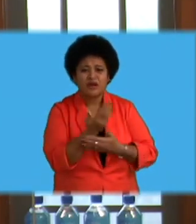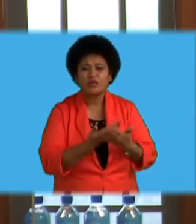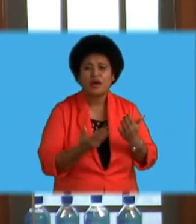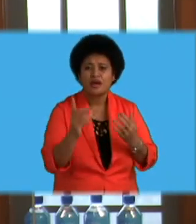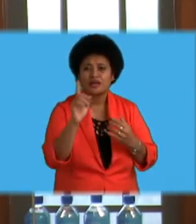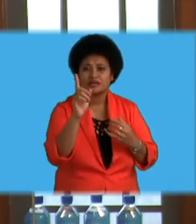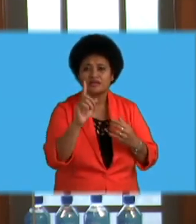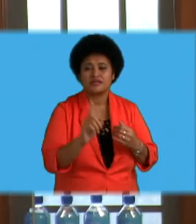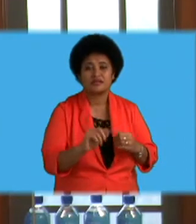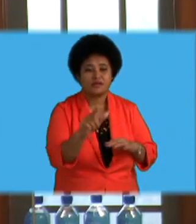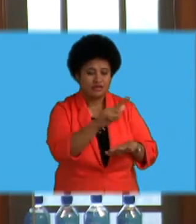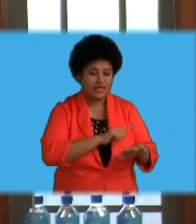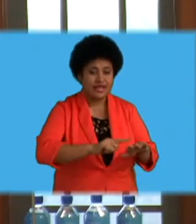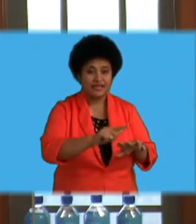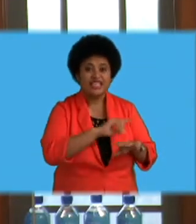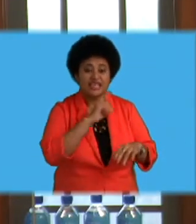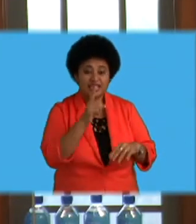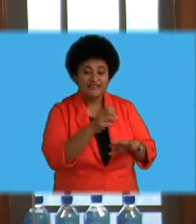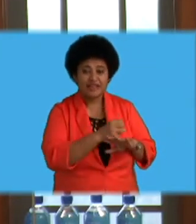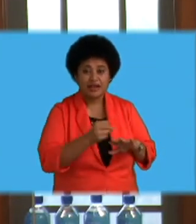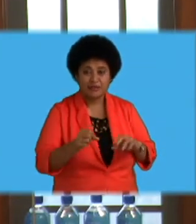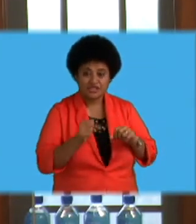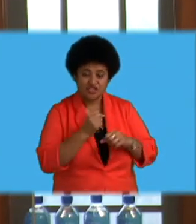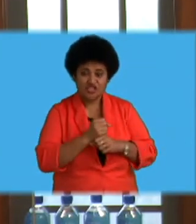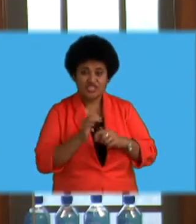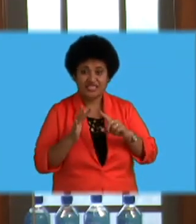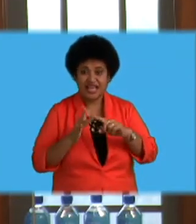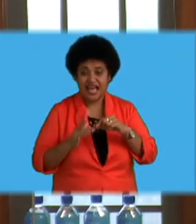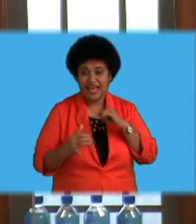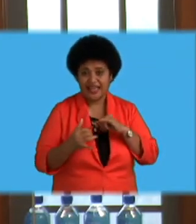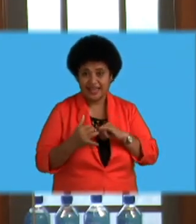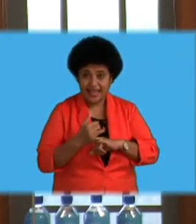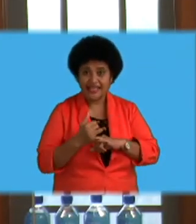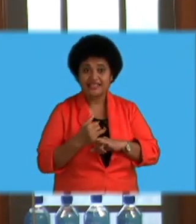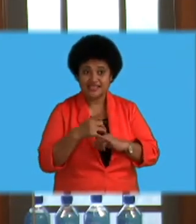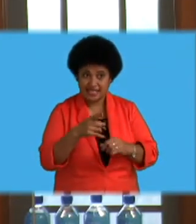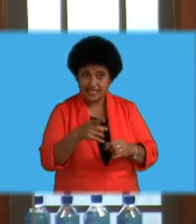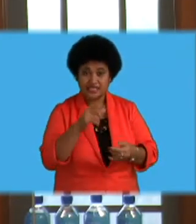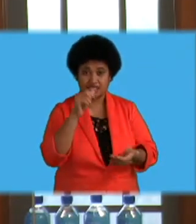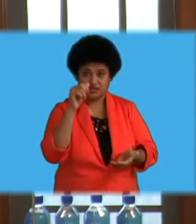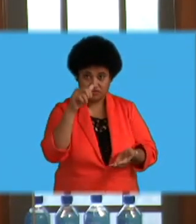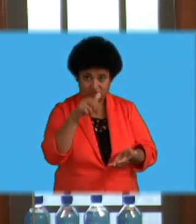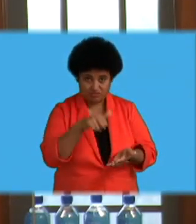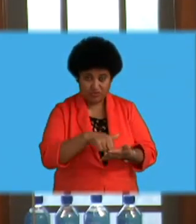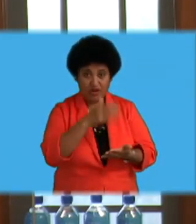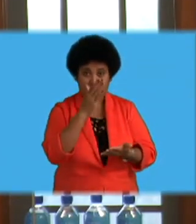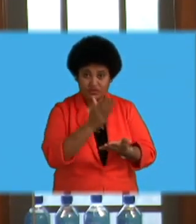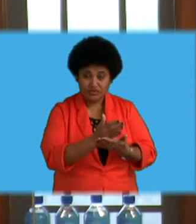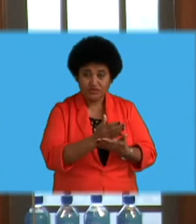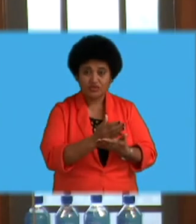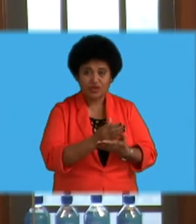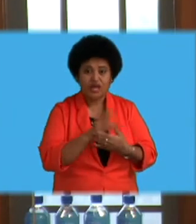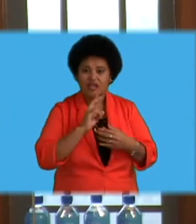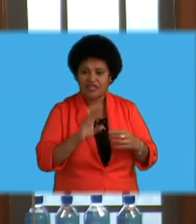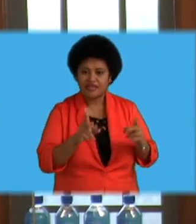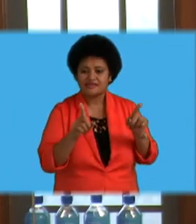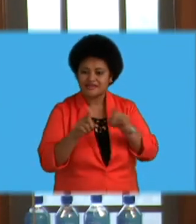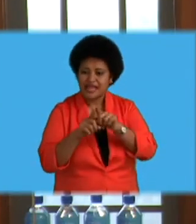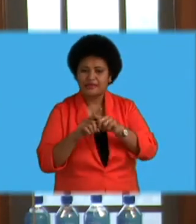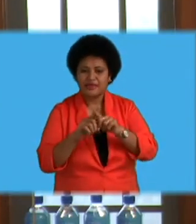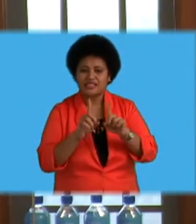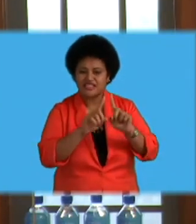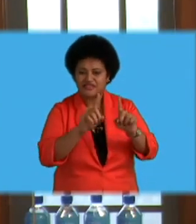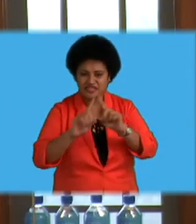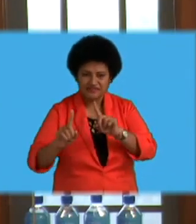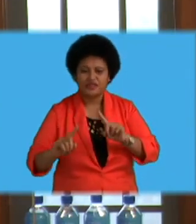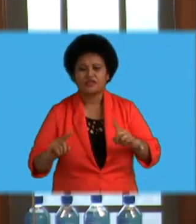the government GIS is very good, accurate, then all other development should be